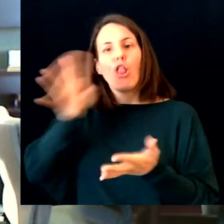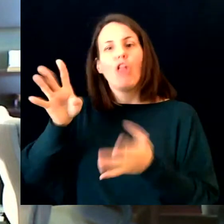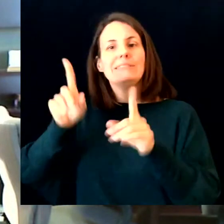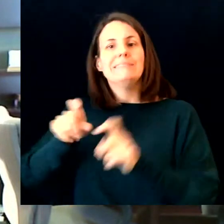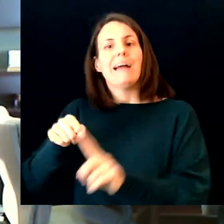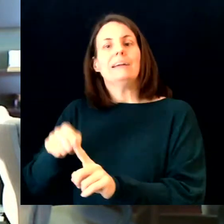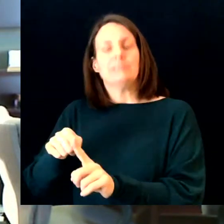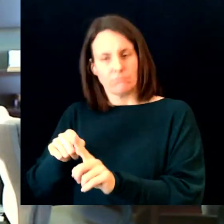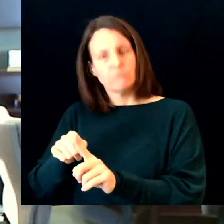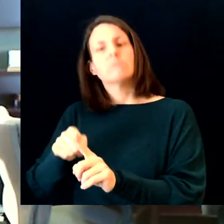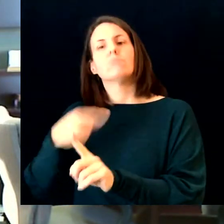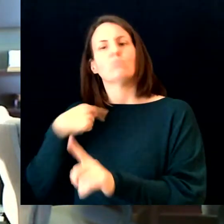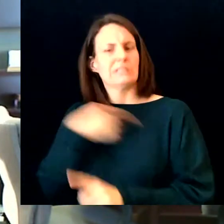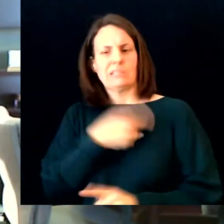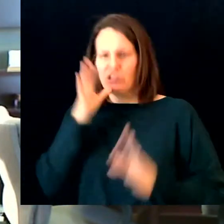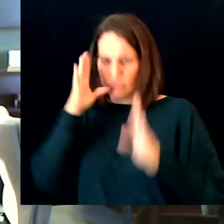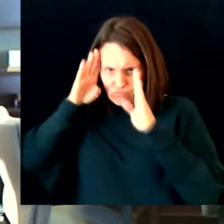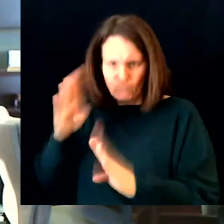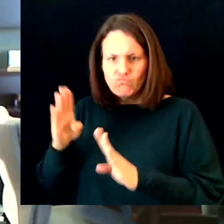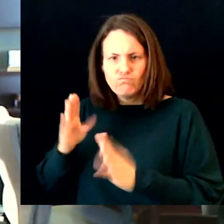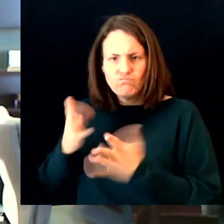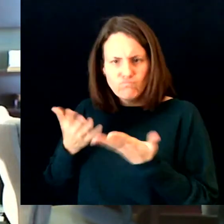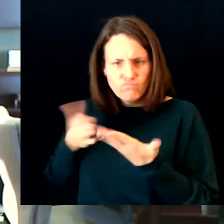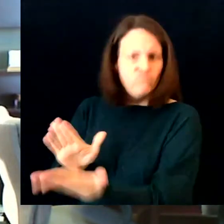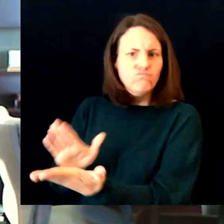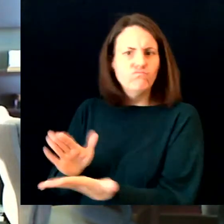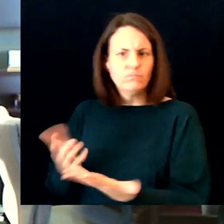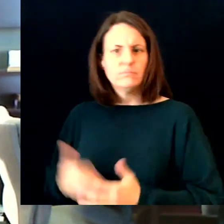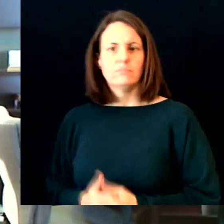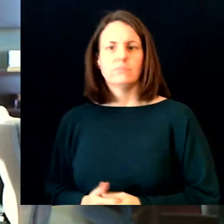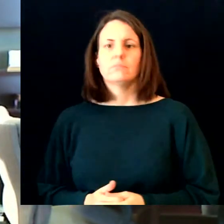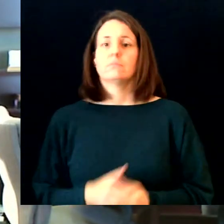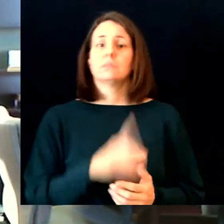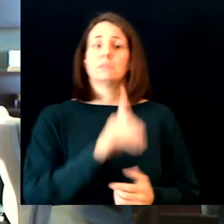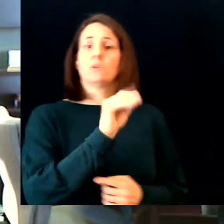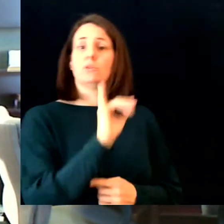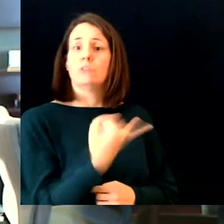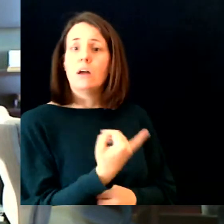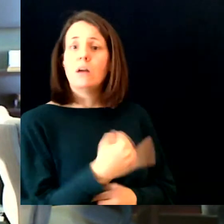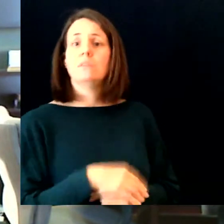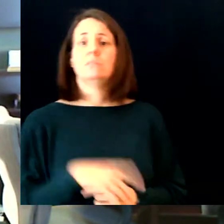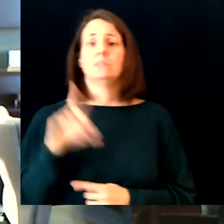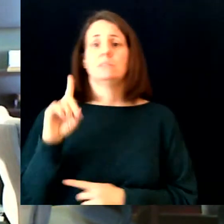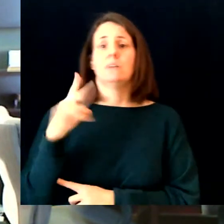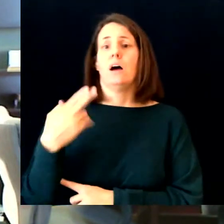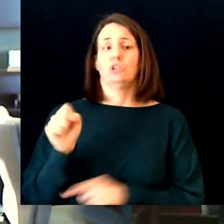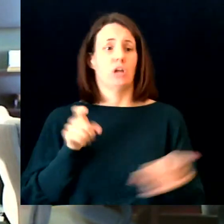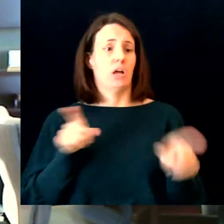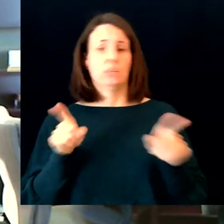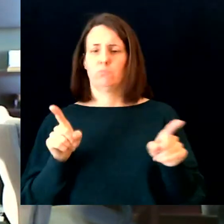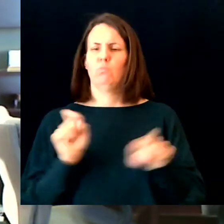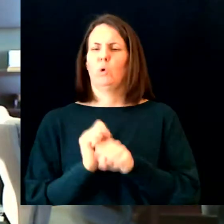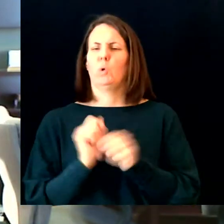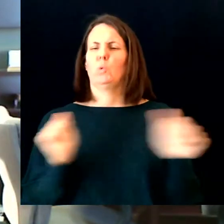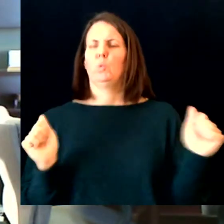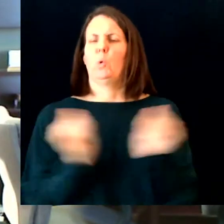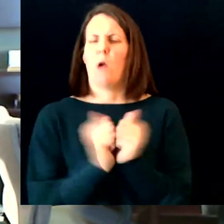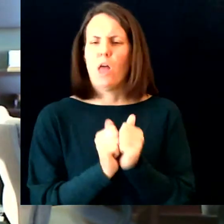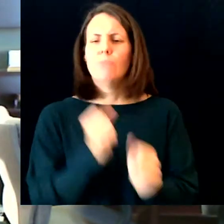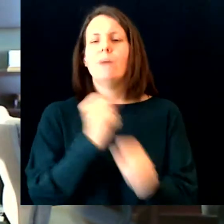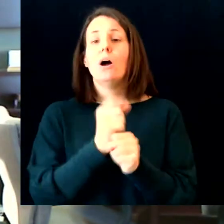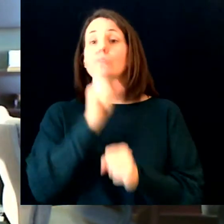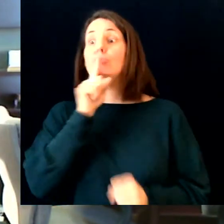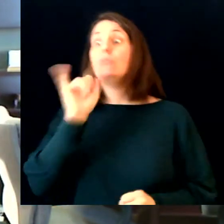we don't allow any kind of fraudulent or otherwise poor quality testing sites to